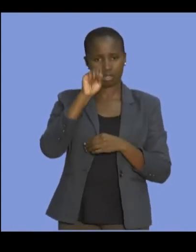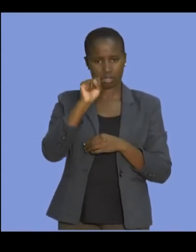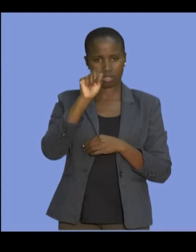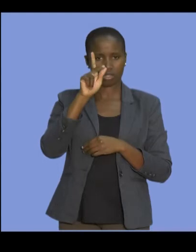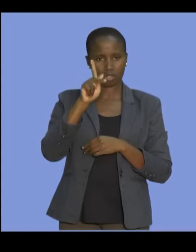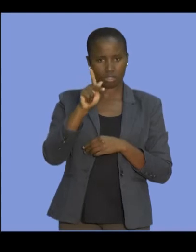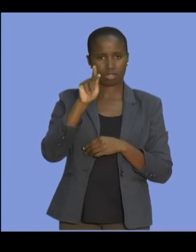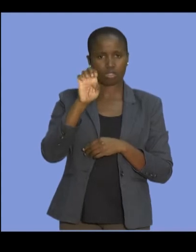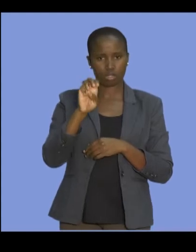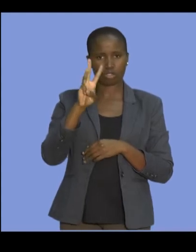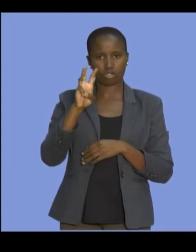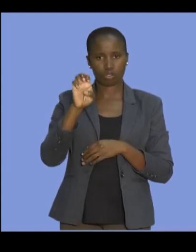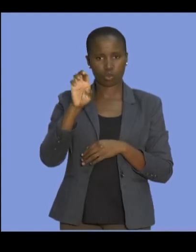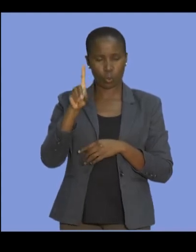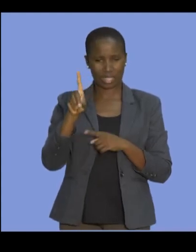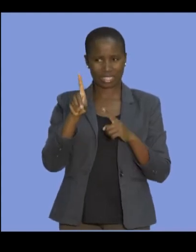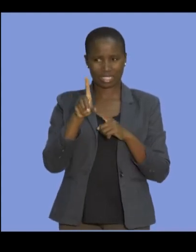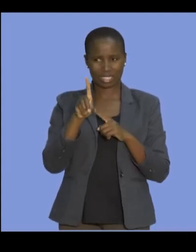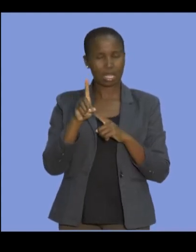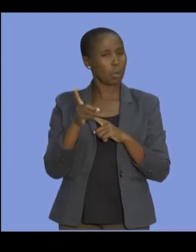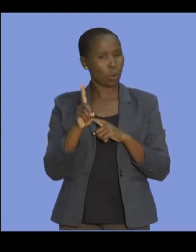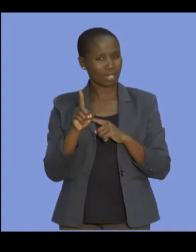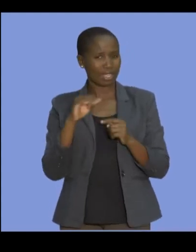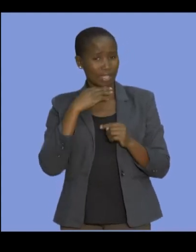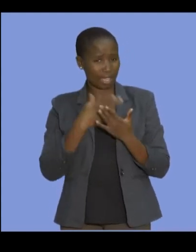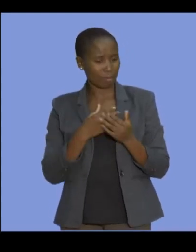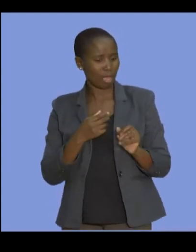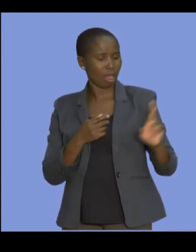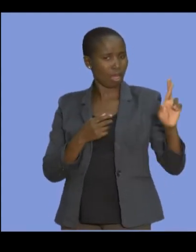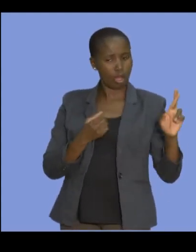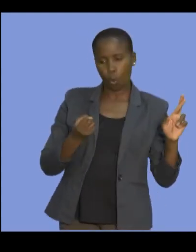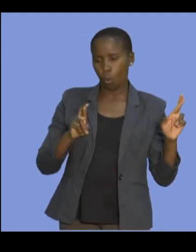symmetric, skewed to the left, or skewed to the right.